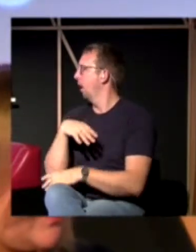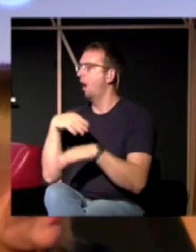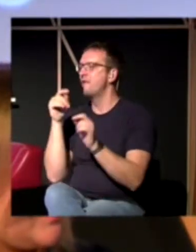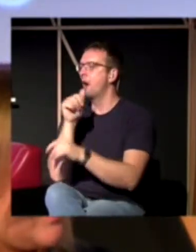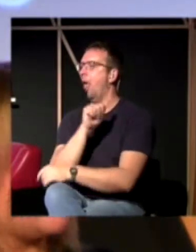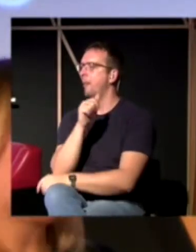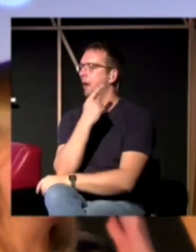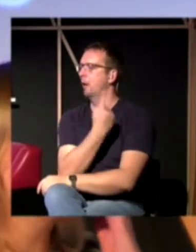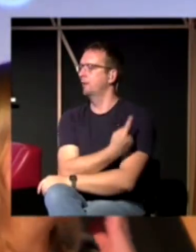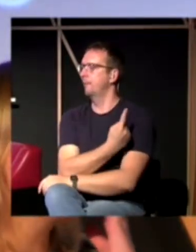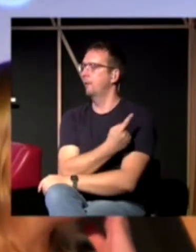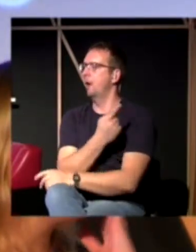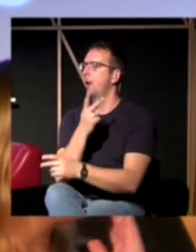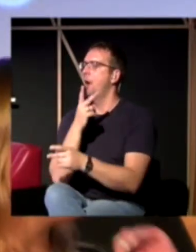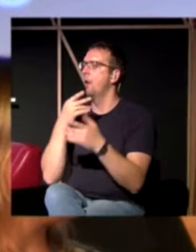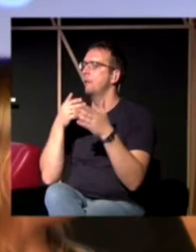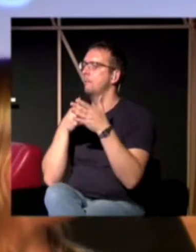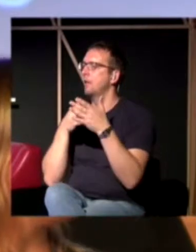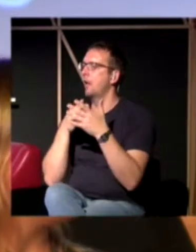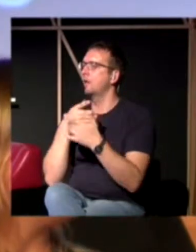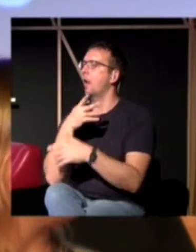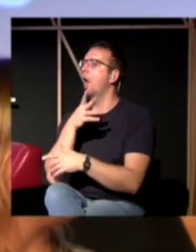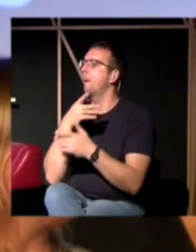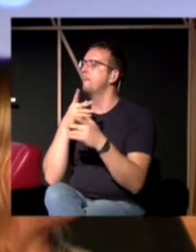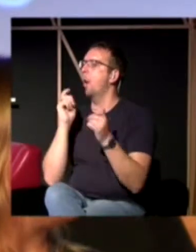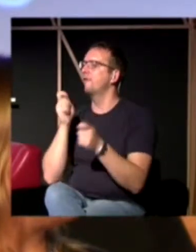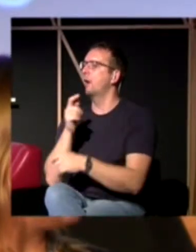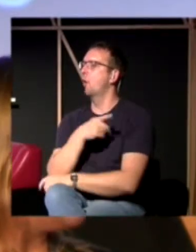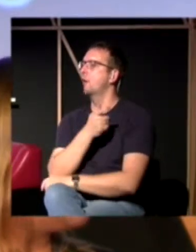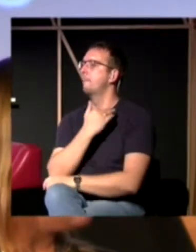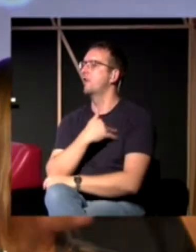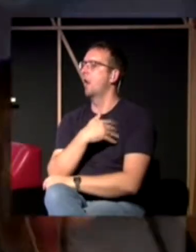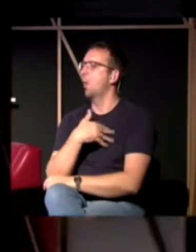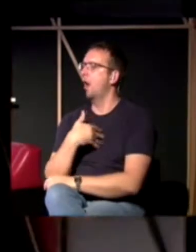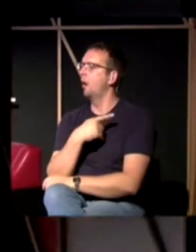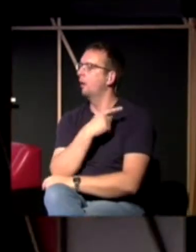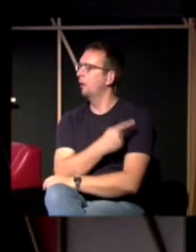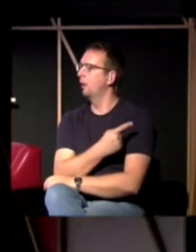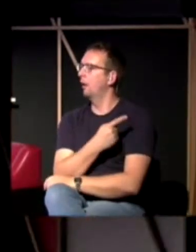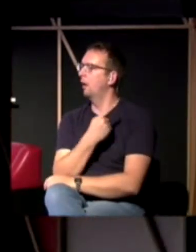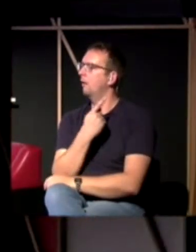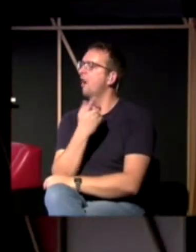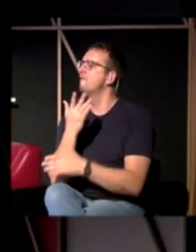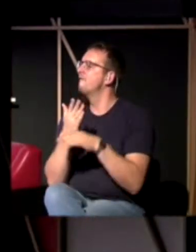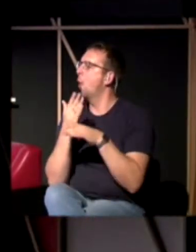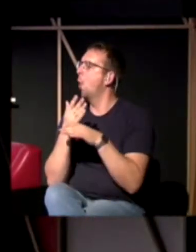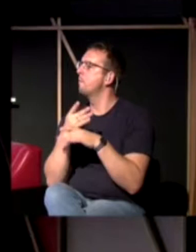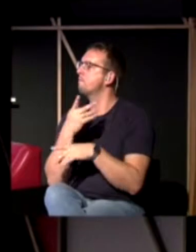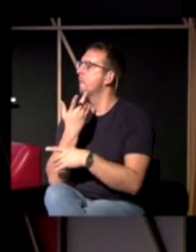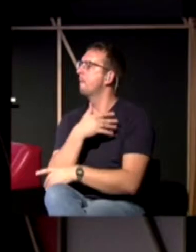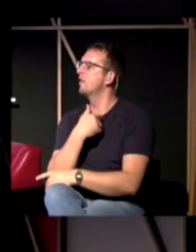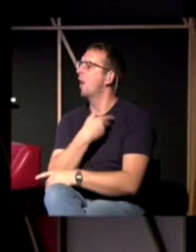Barcelona. Albert, why did Barcelona want to get involved in the Cafe Week of Action? Well, hi, good afternoon to